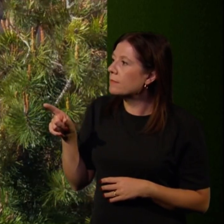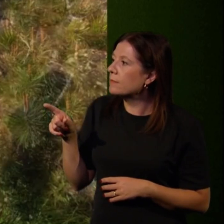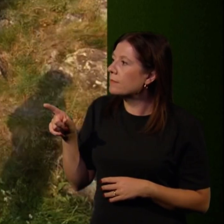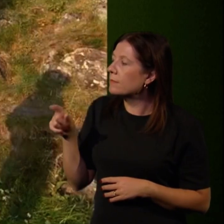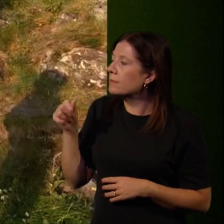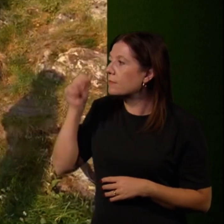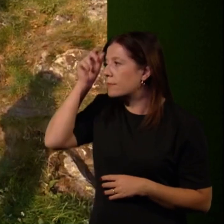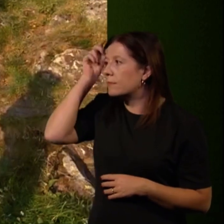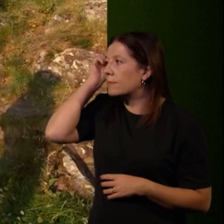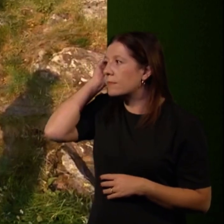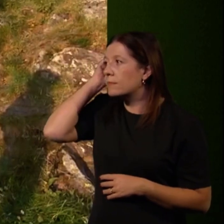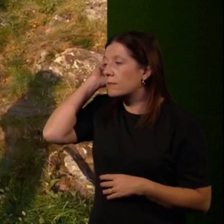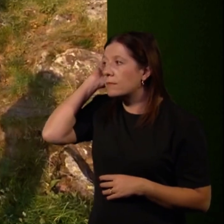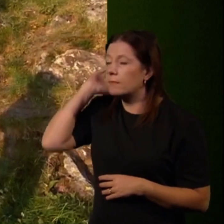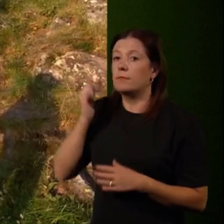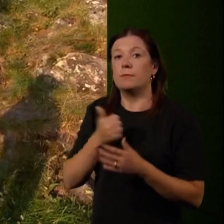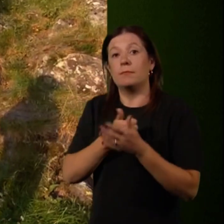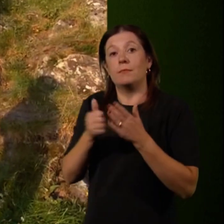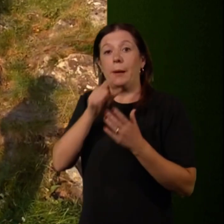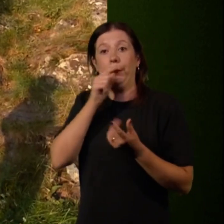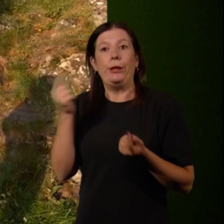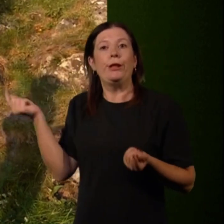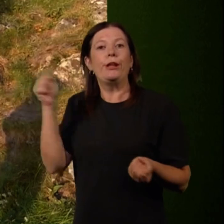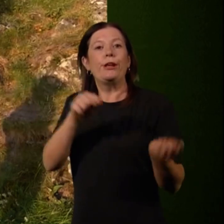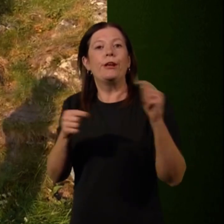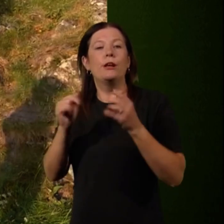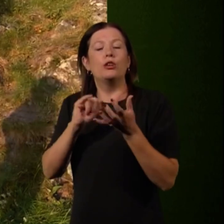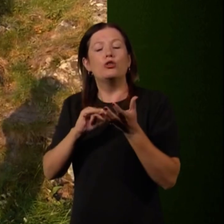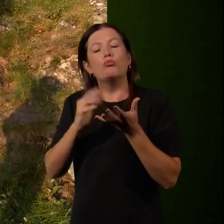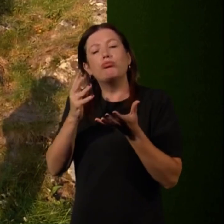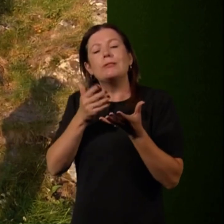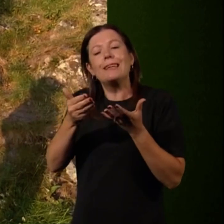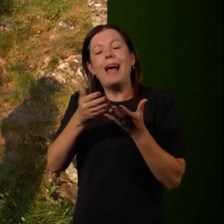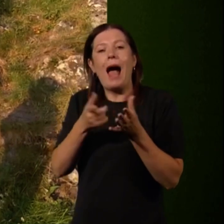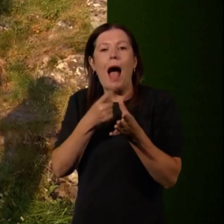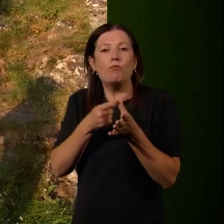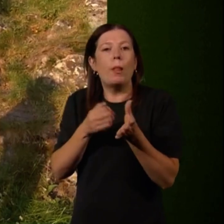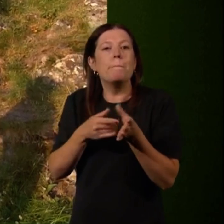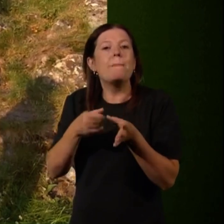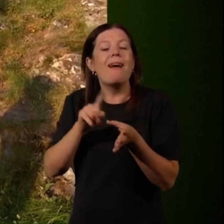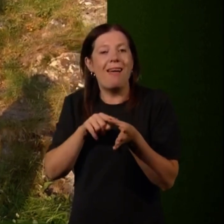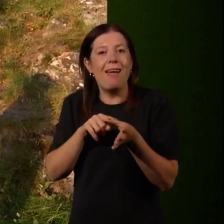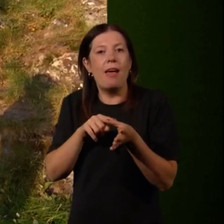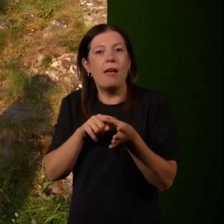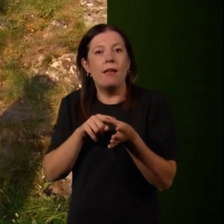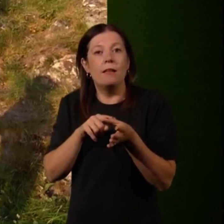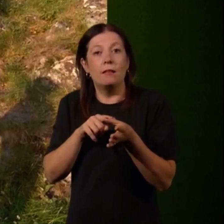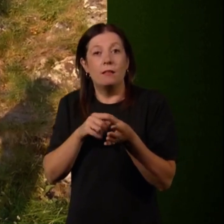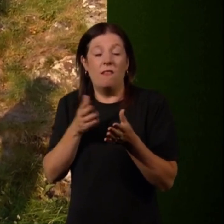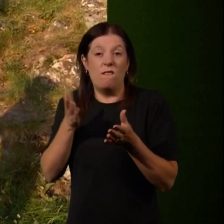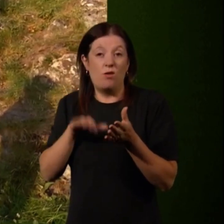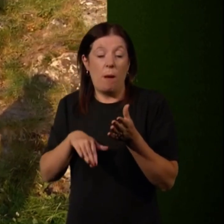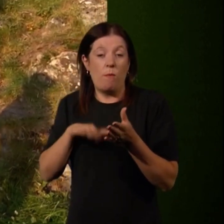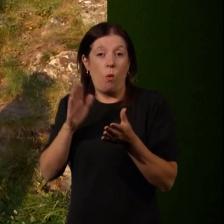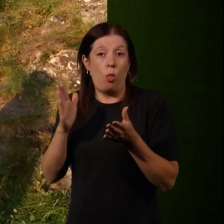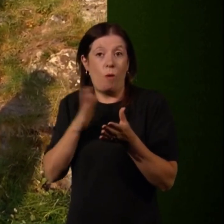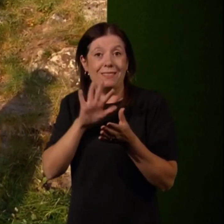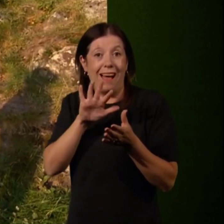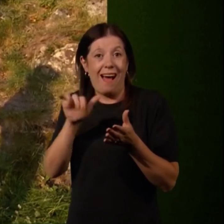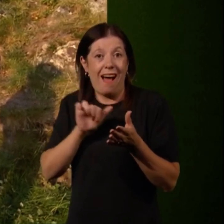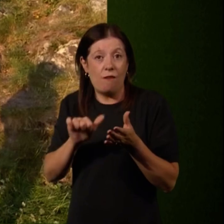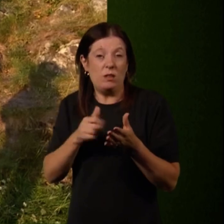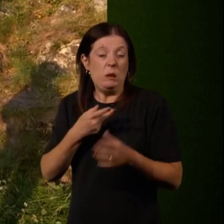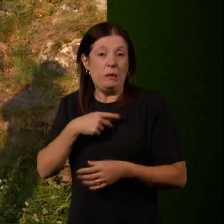to this part of the world in the spring. They arrive here in the late April, early May, and they migrate here from northwest Africa and also